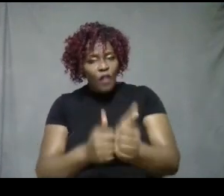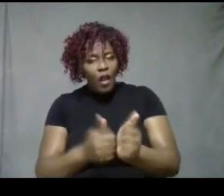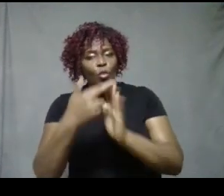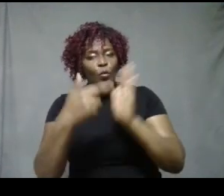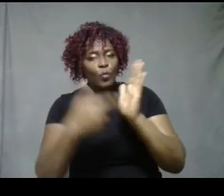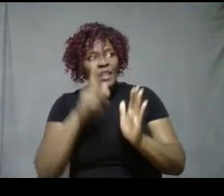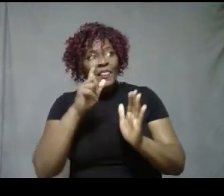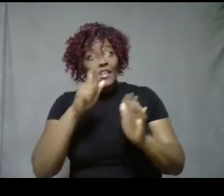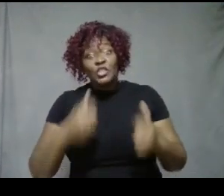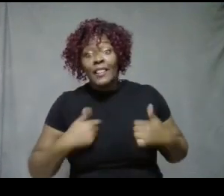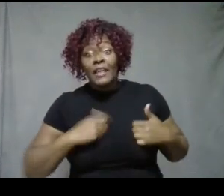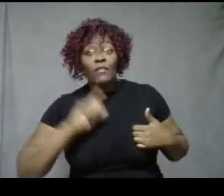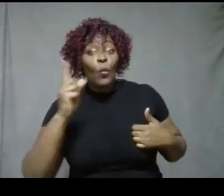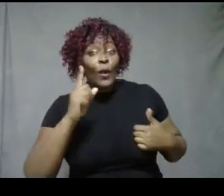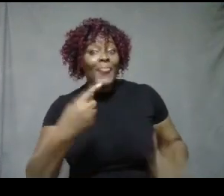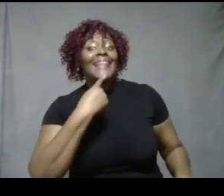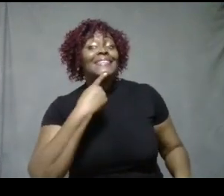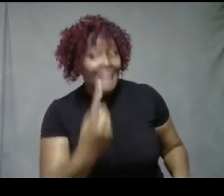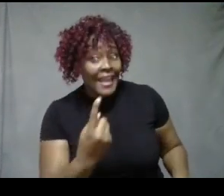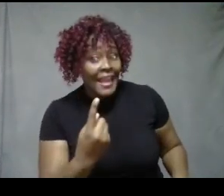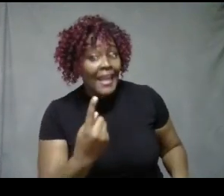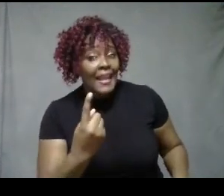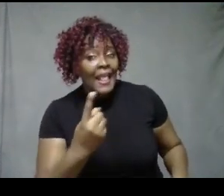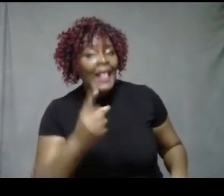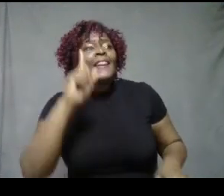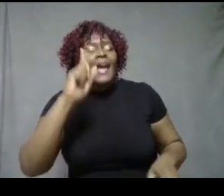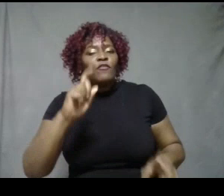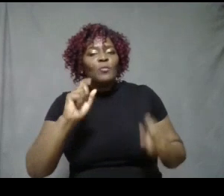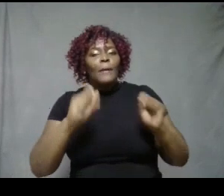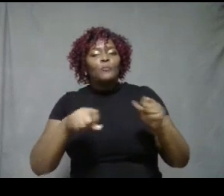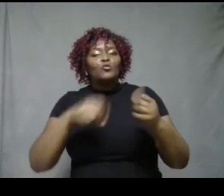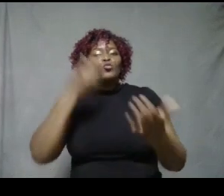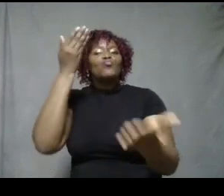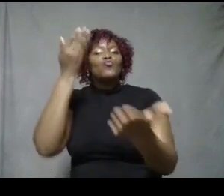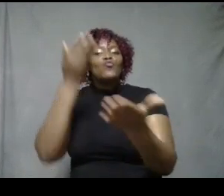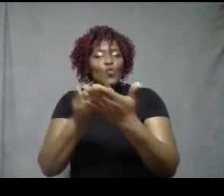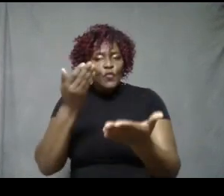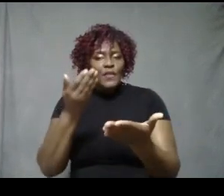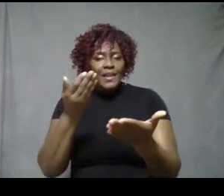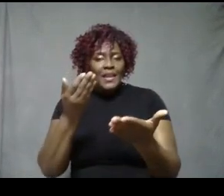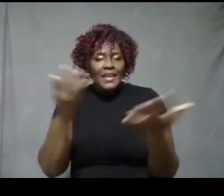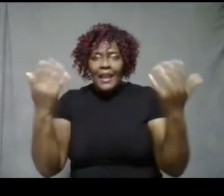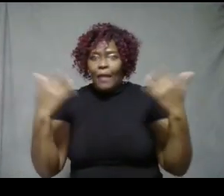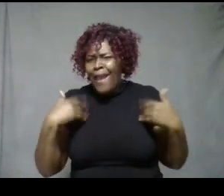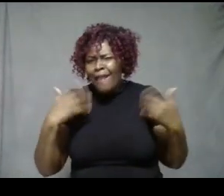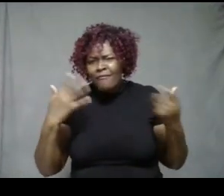they live. They need to be able to prove they live where they say they live. And there's enough, you know,